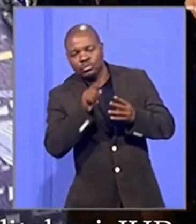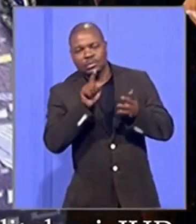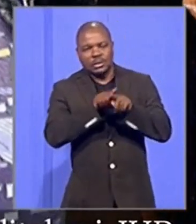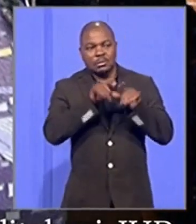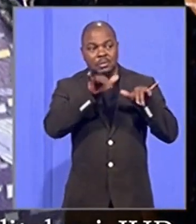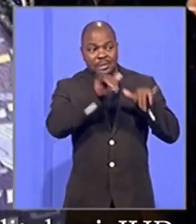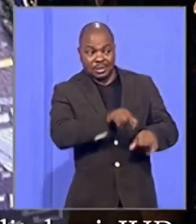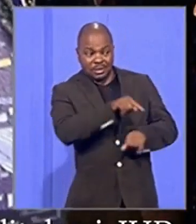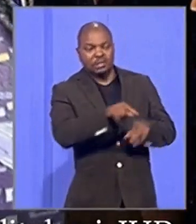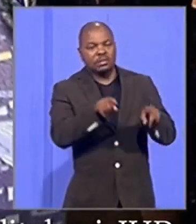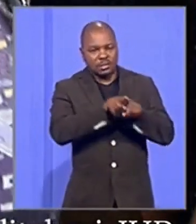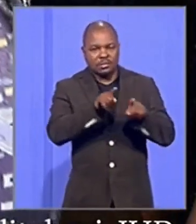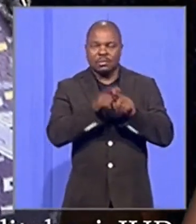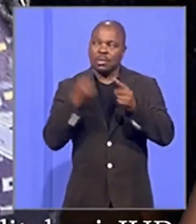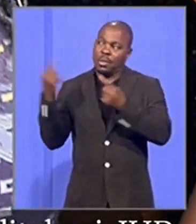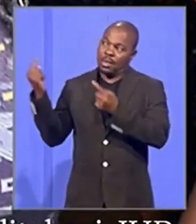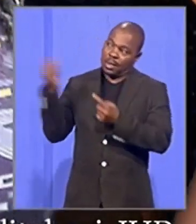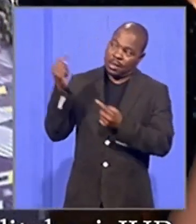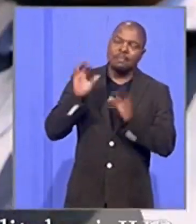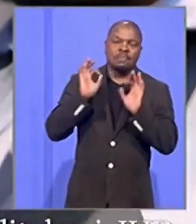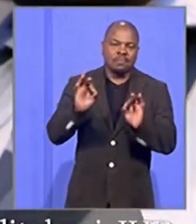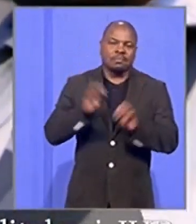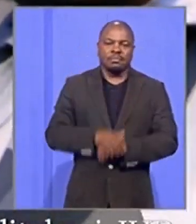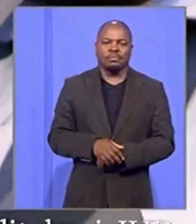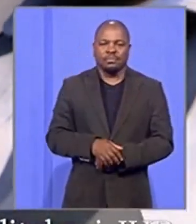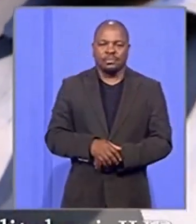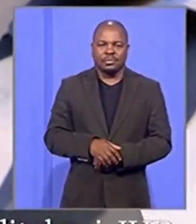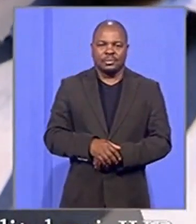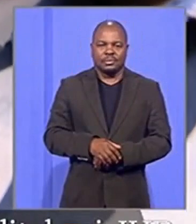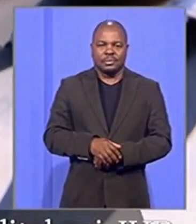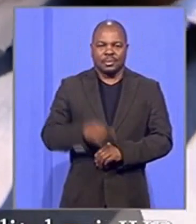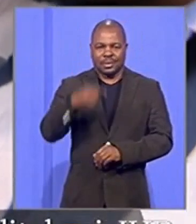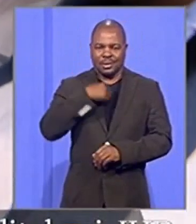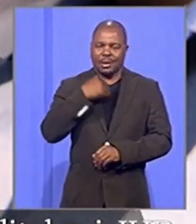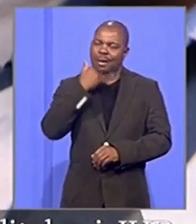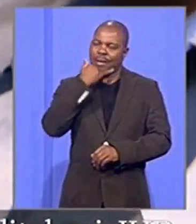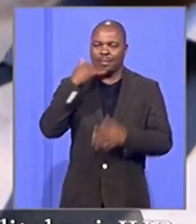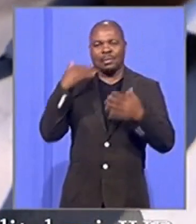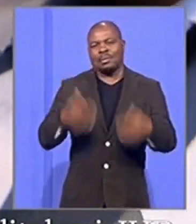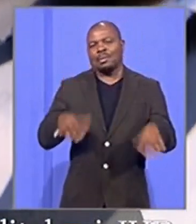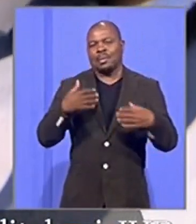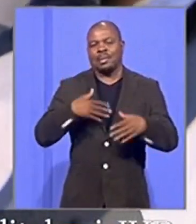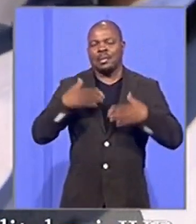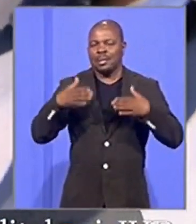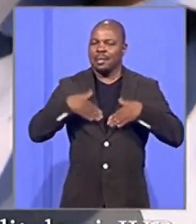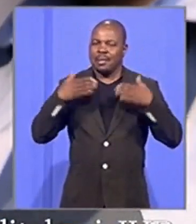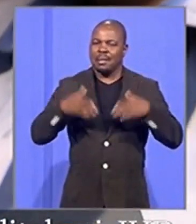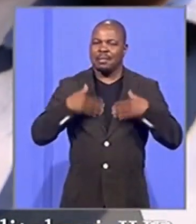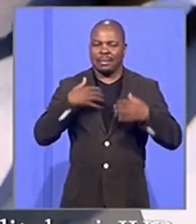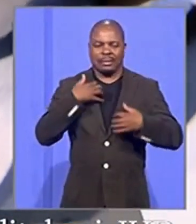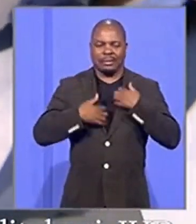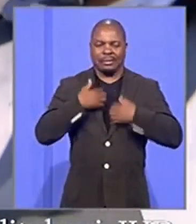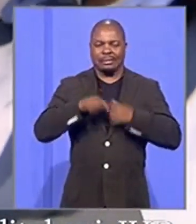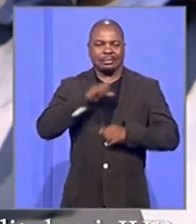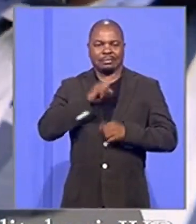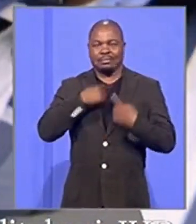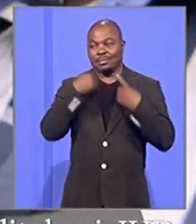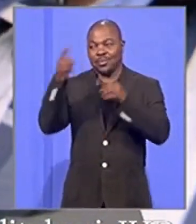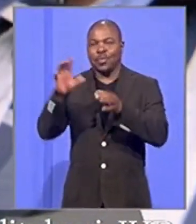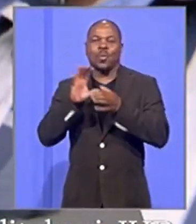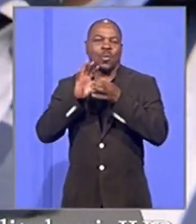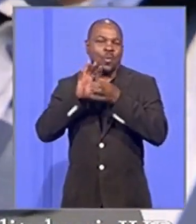monana ba tla hantle ka morago Yo ke ikutlwa ke itumetse thata ke le morolo gore ke ya go gae ke